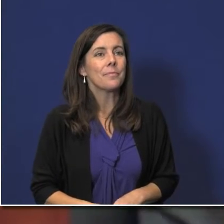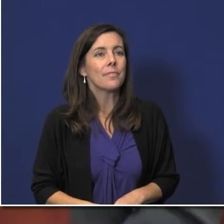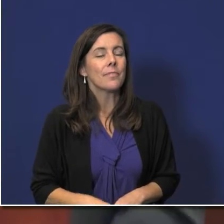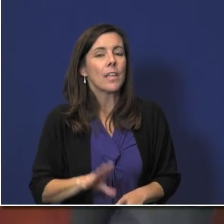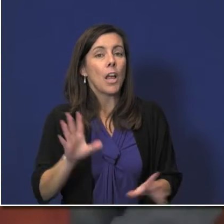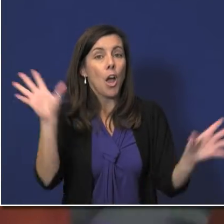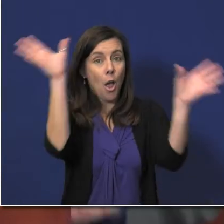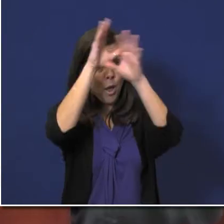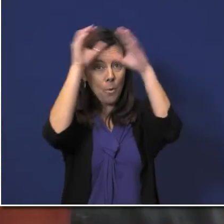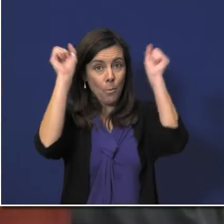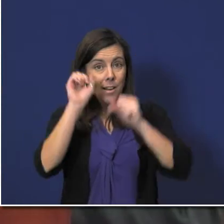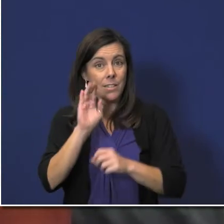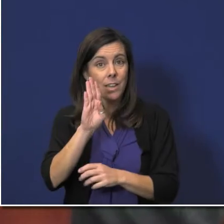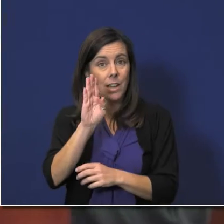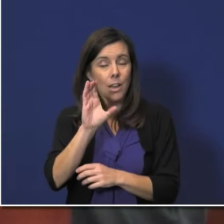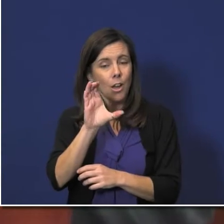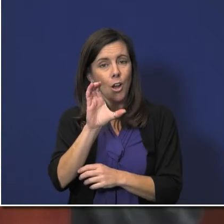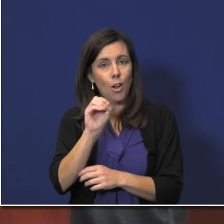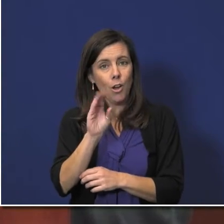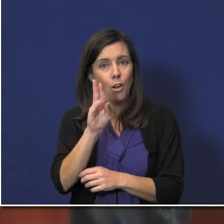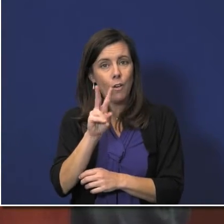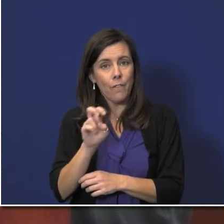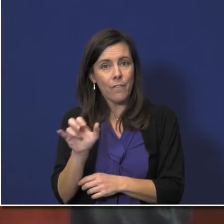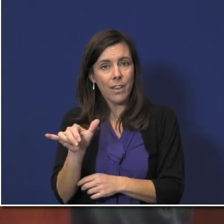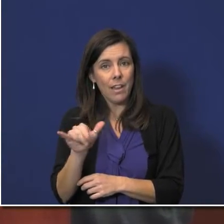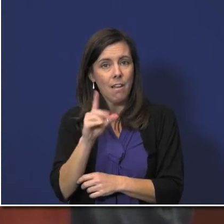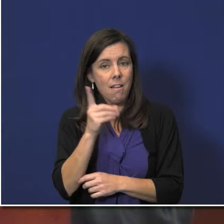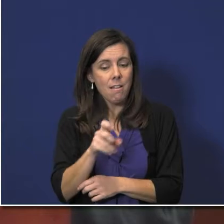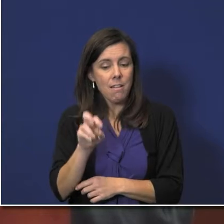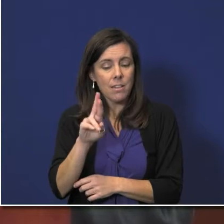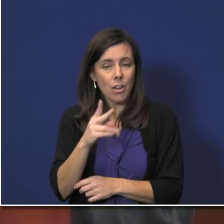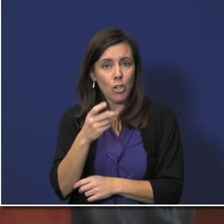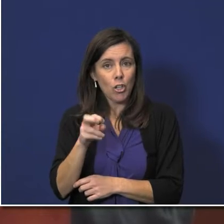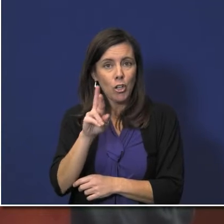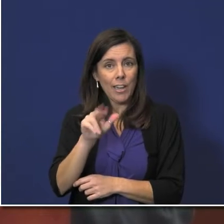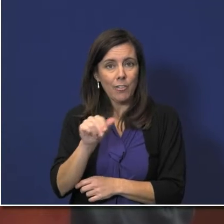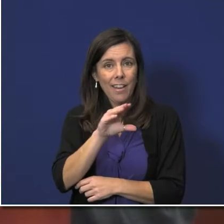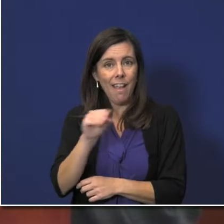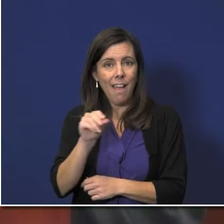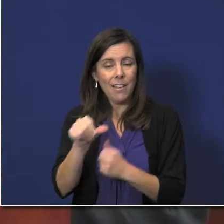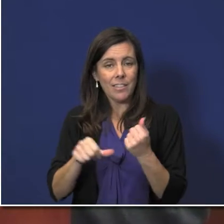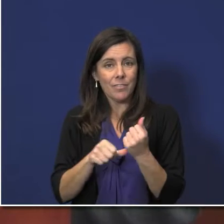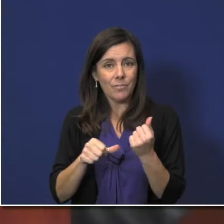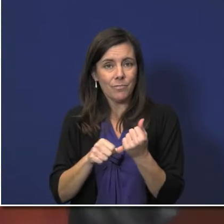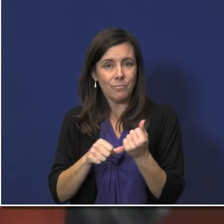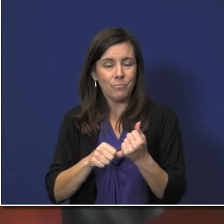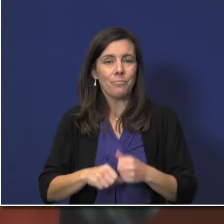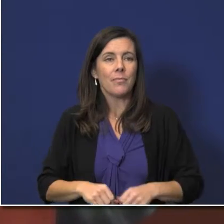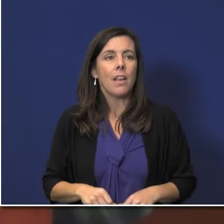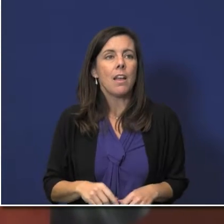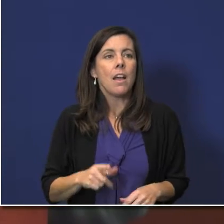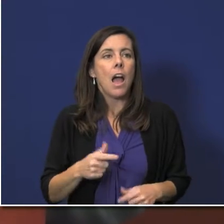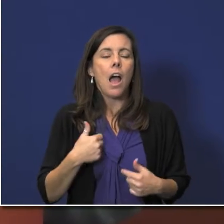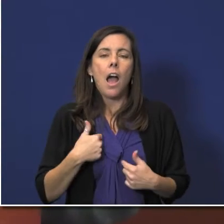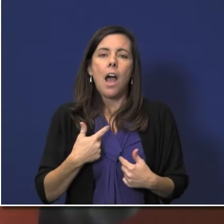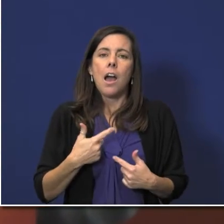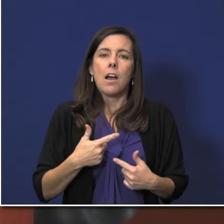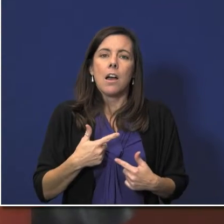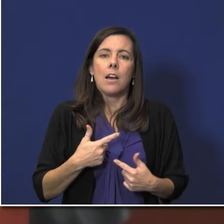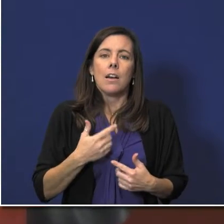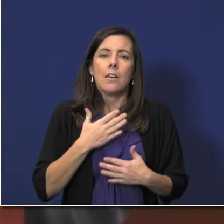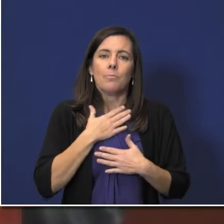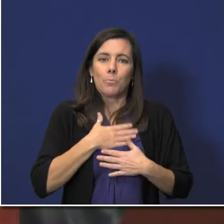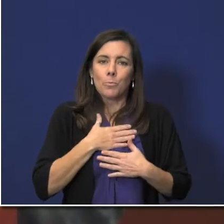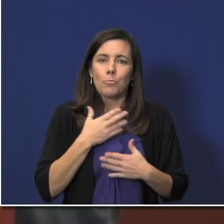President Covey, trustees, Dr. Henry, associate superintendents. It's my distinct pleasure to join you this evening, and we're